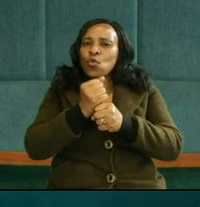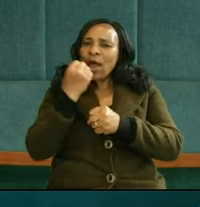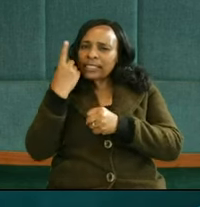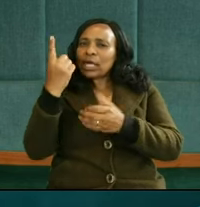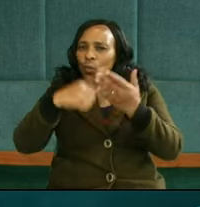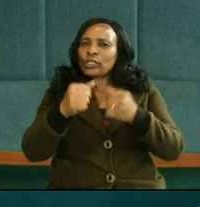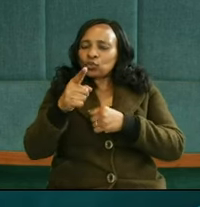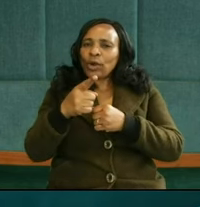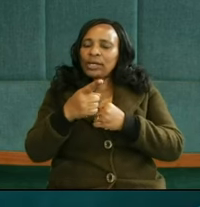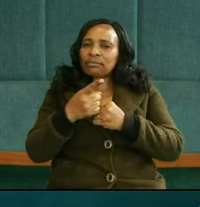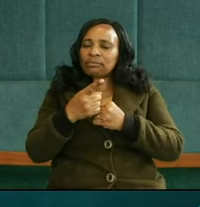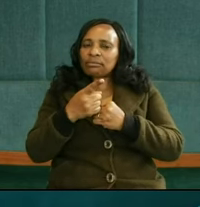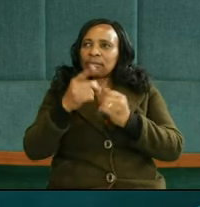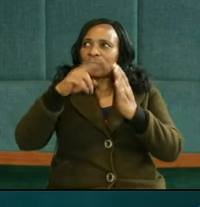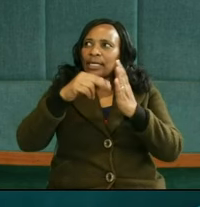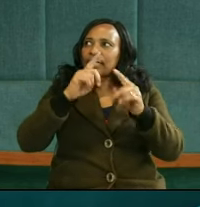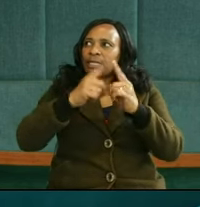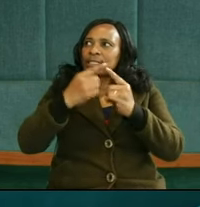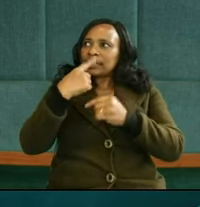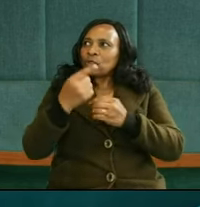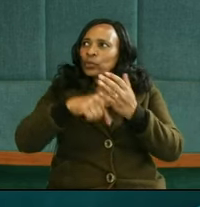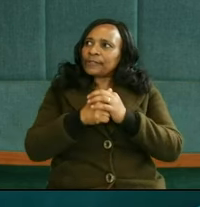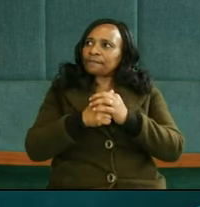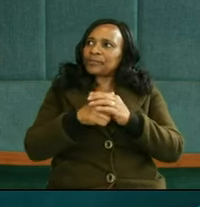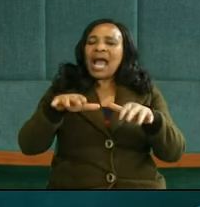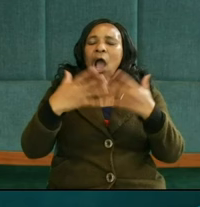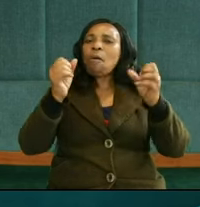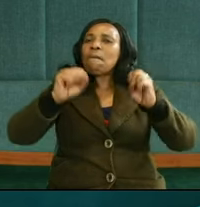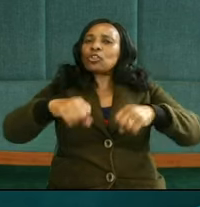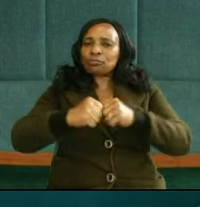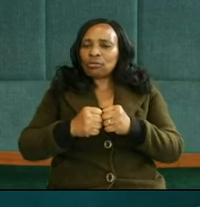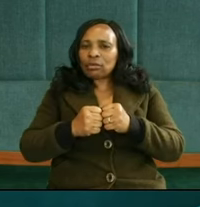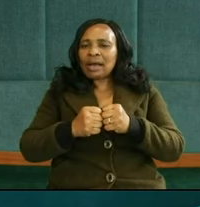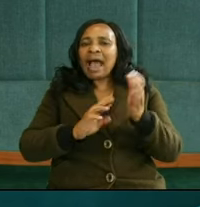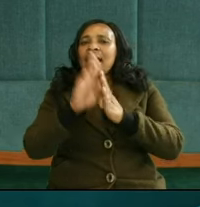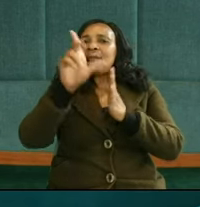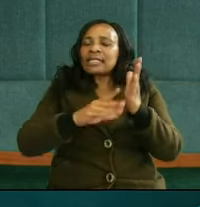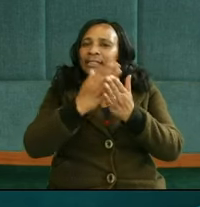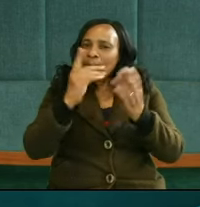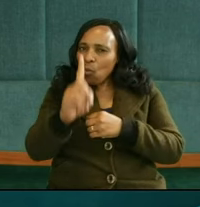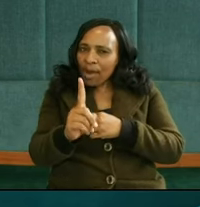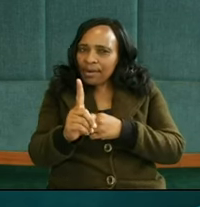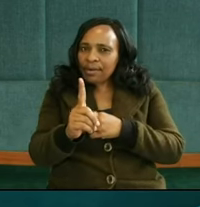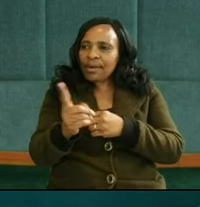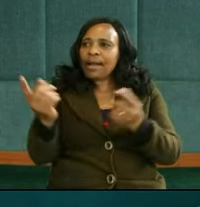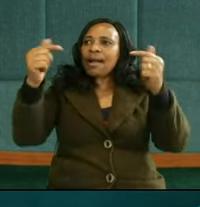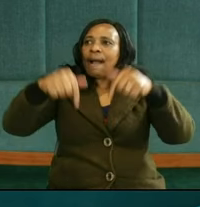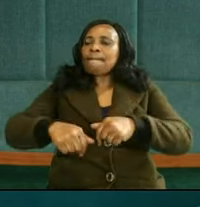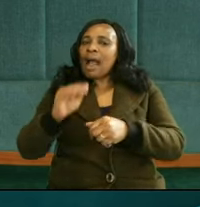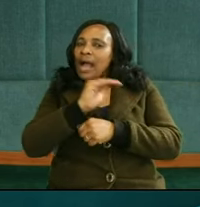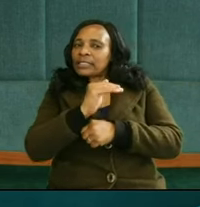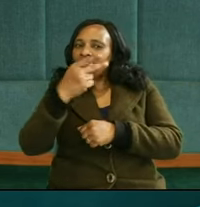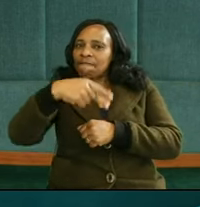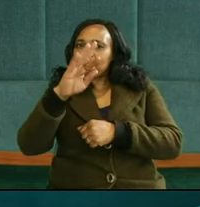understand what you are reading?' And he said, 'How can I, unless someone guides me?' And he asked Philip to come